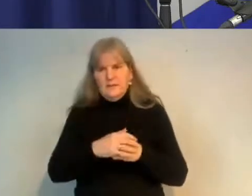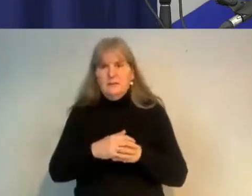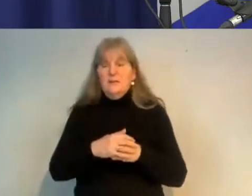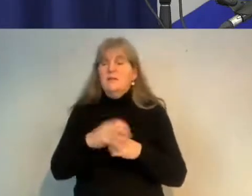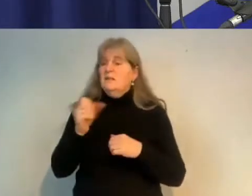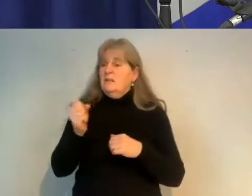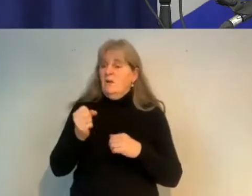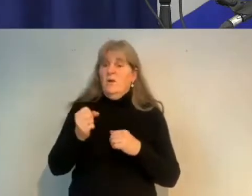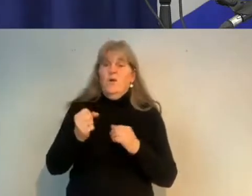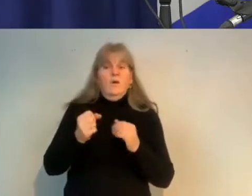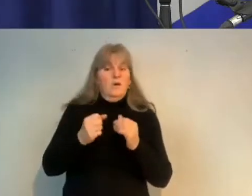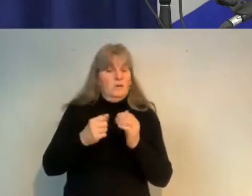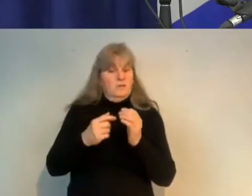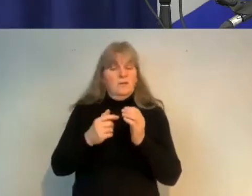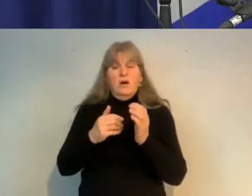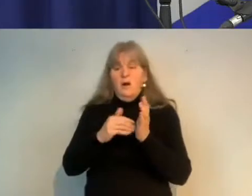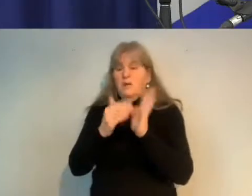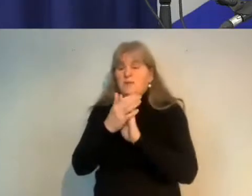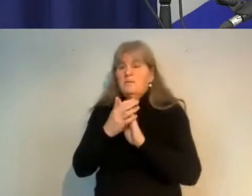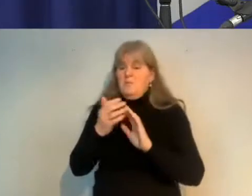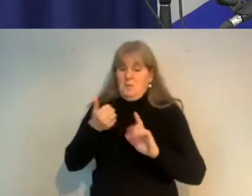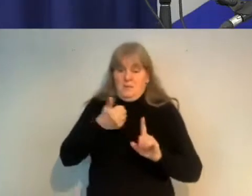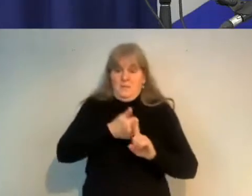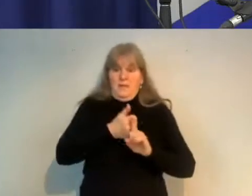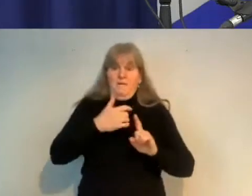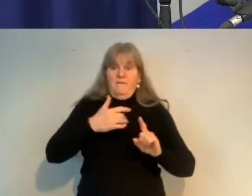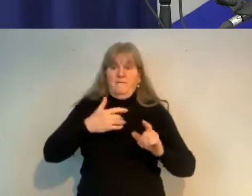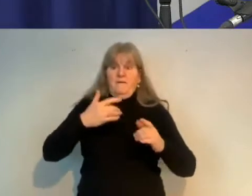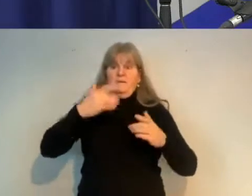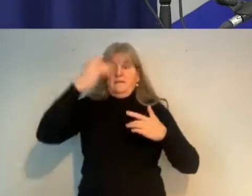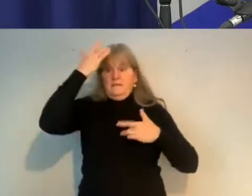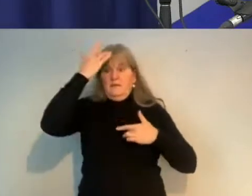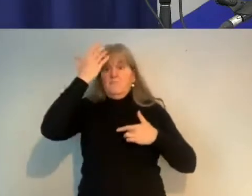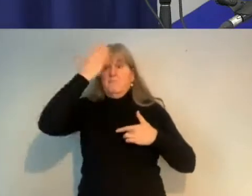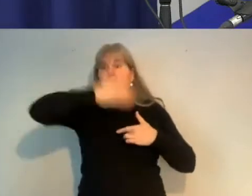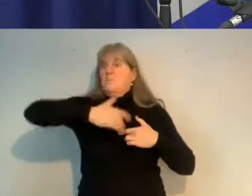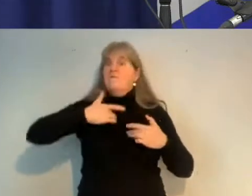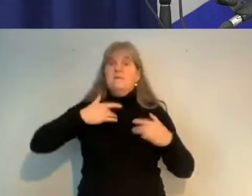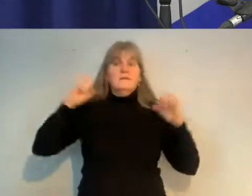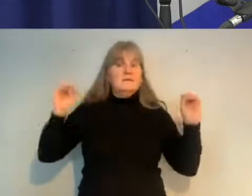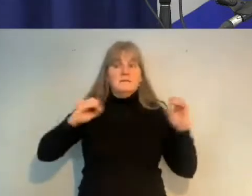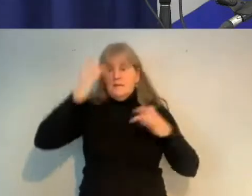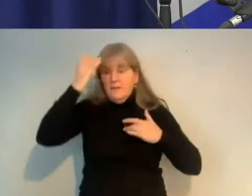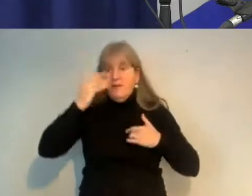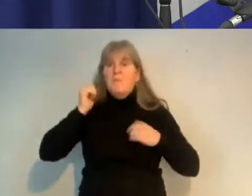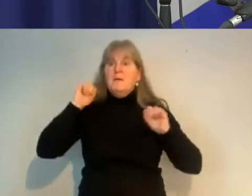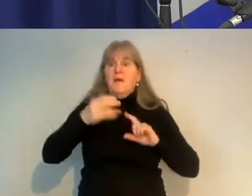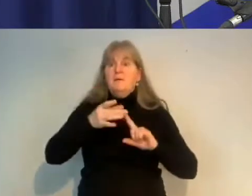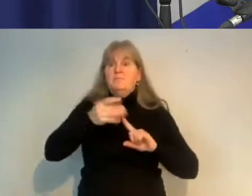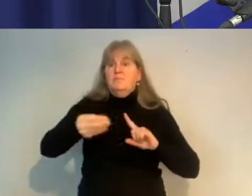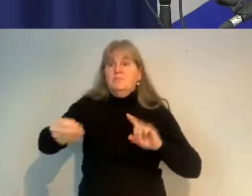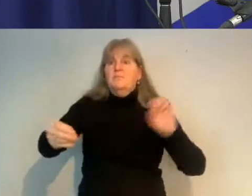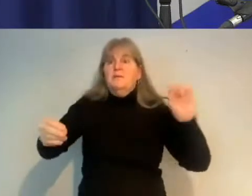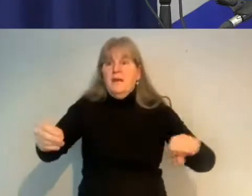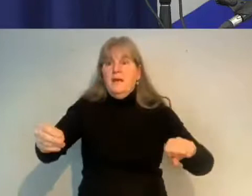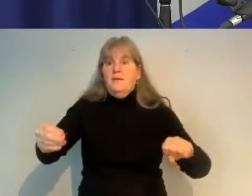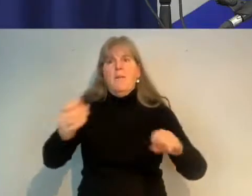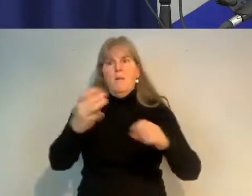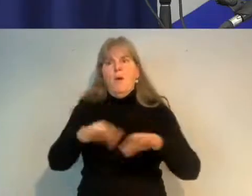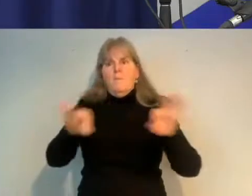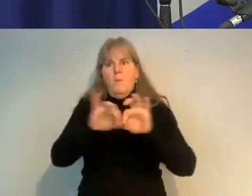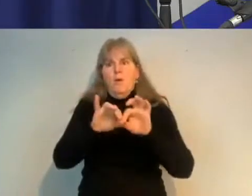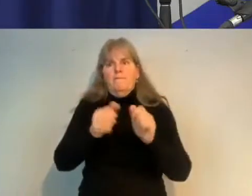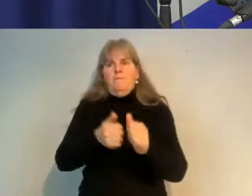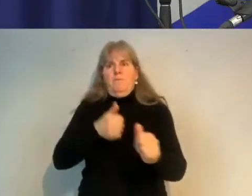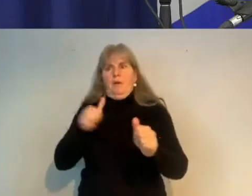these measures and why we need to keep people safe who are at risk of severe disease. This includes anyone of